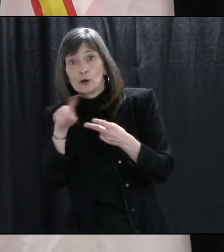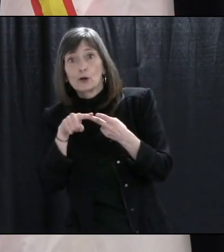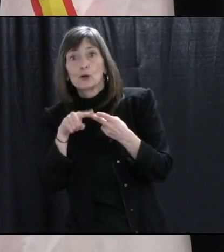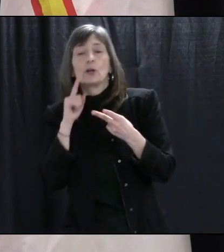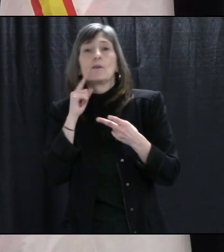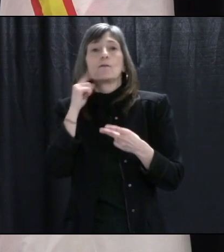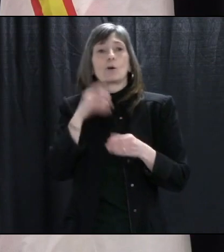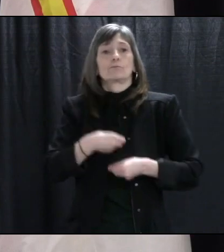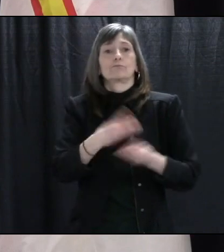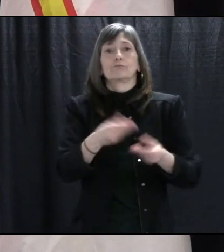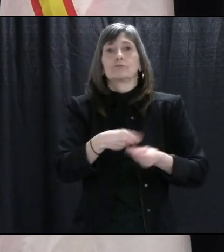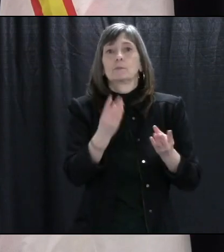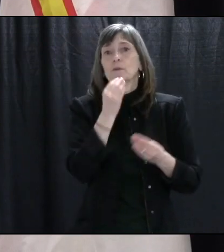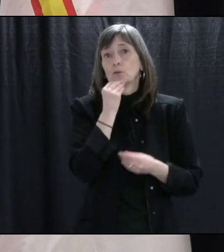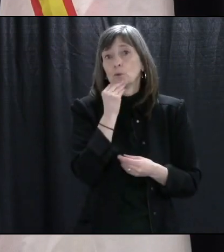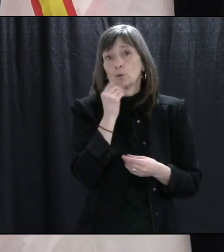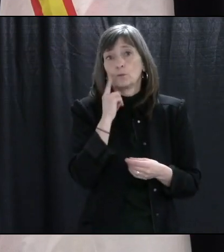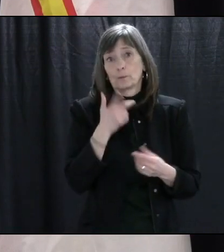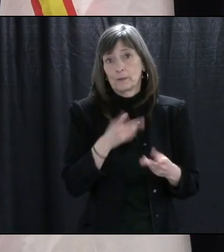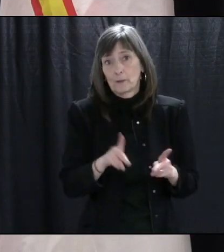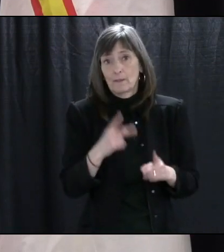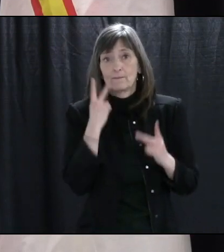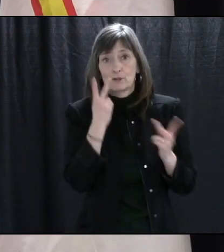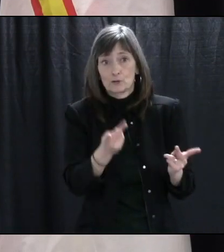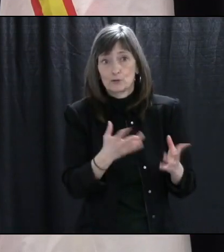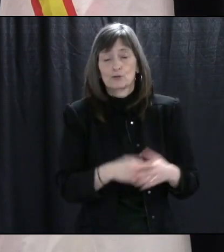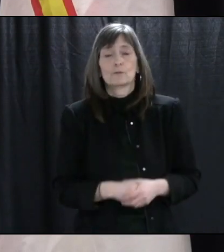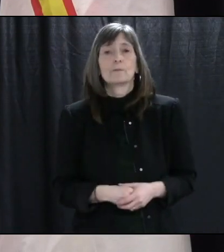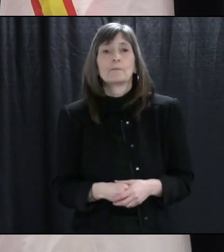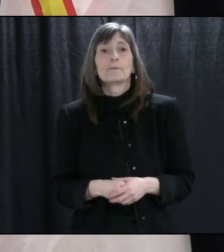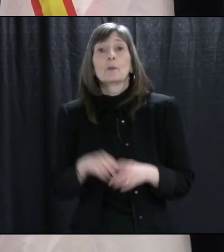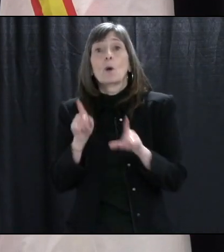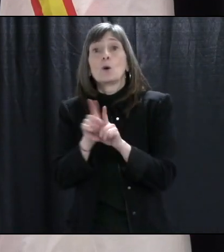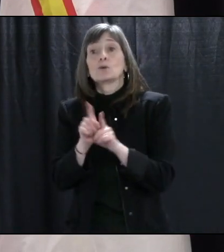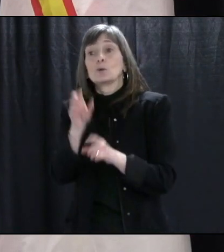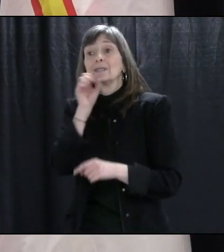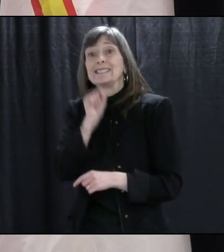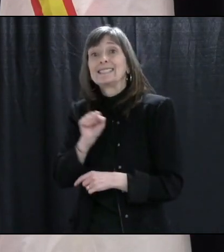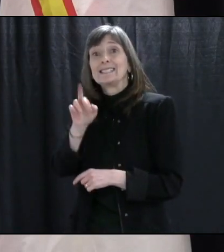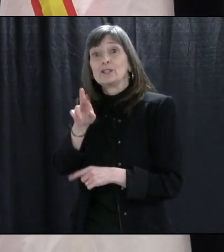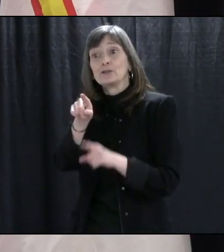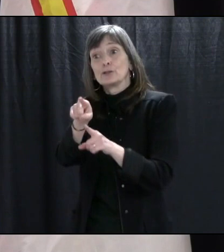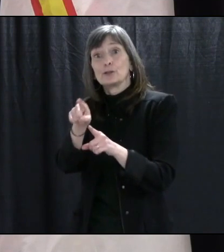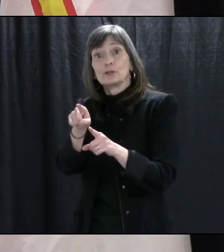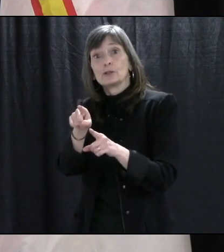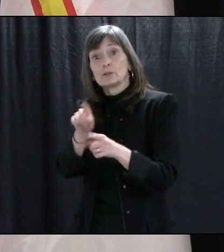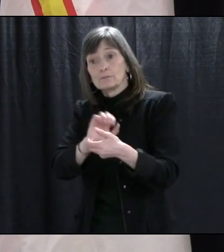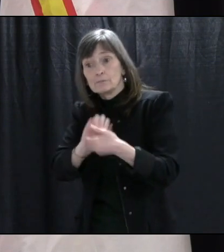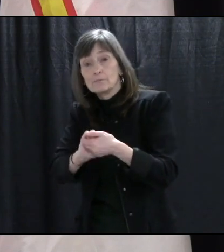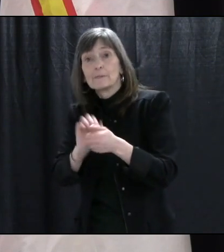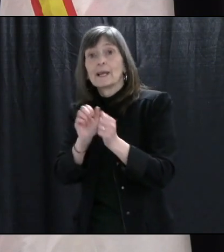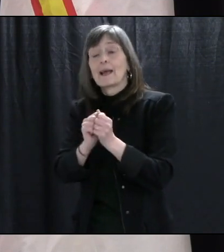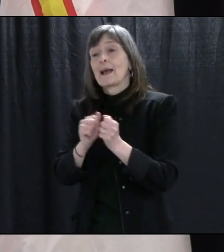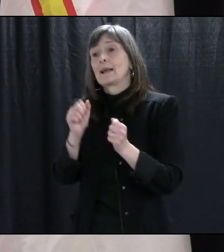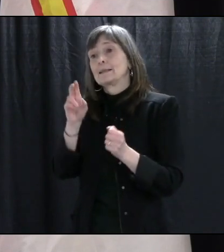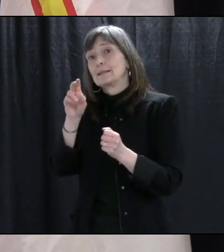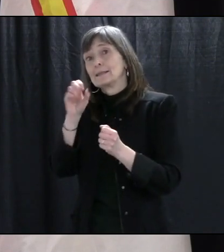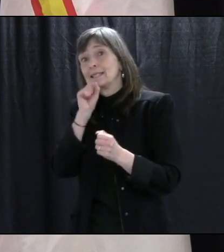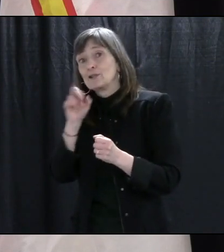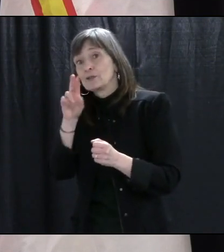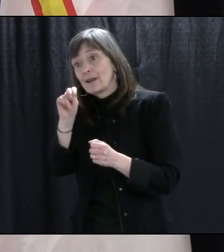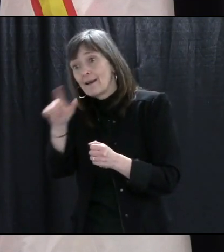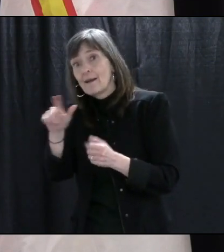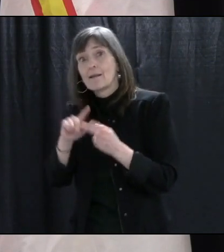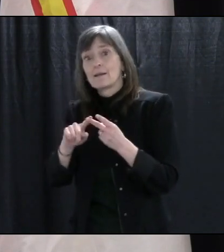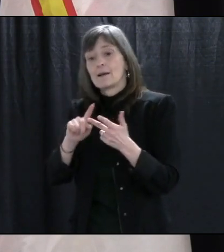guests. We're also working closely with seniors, Connections for Seniors, and Empower Seniors NL as an example